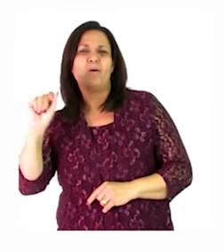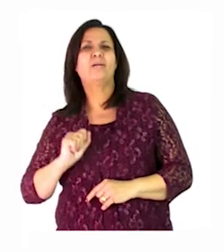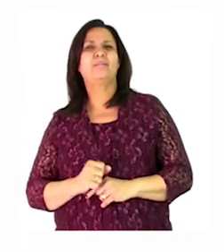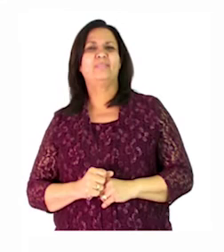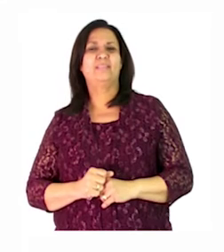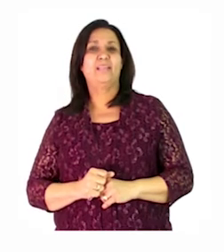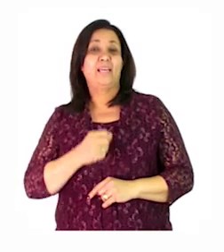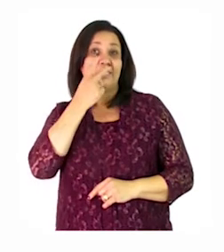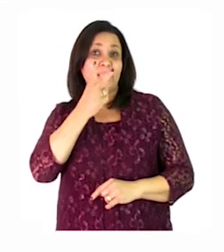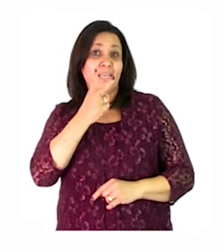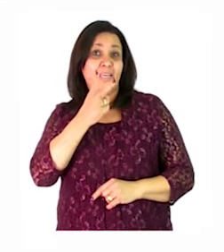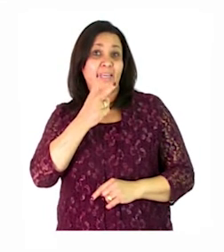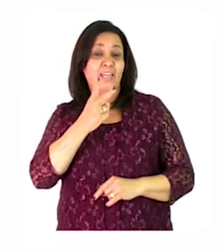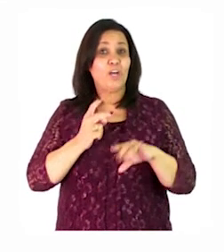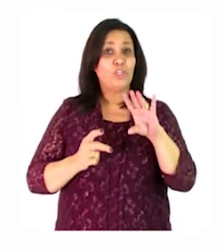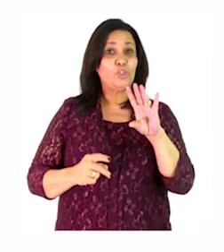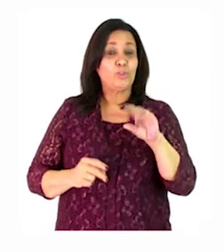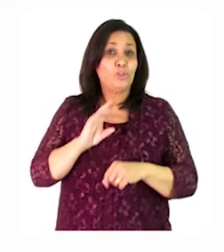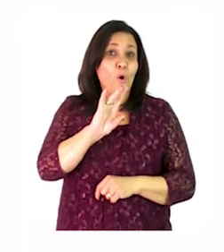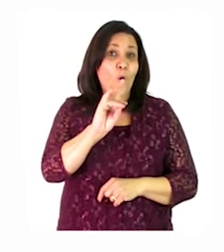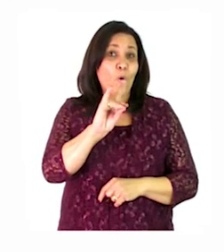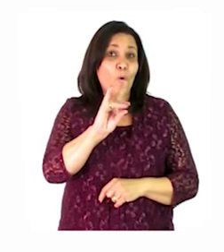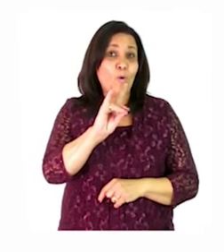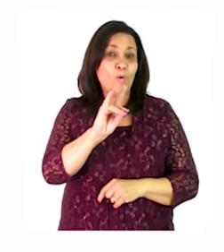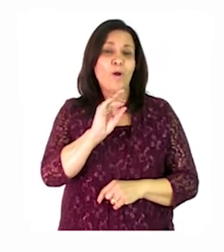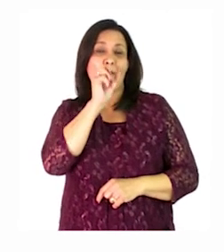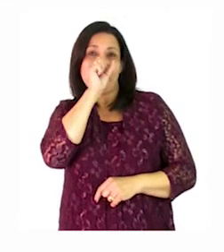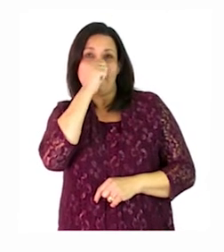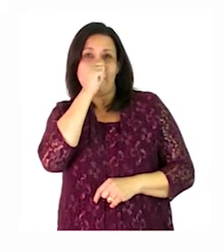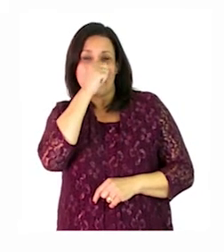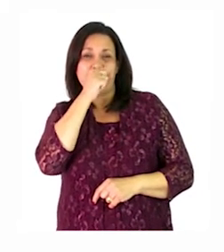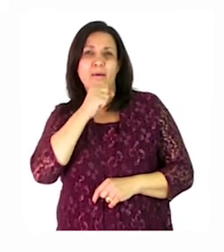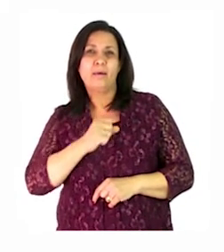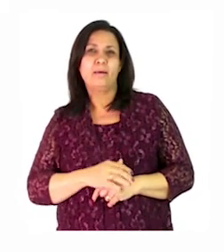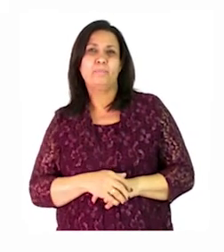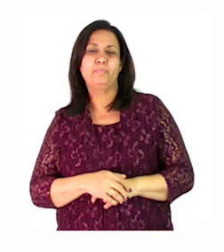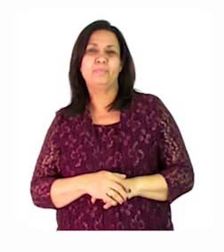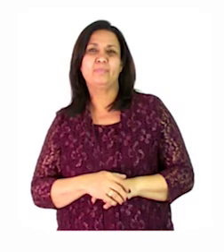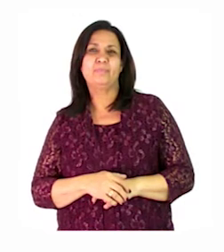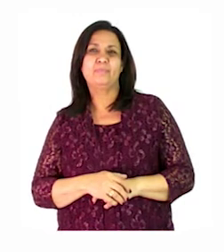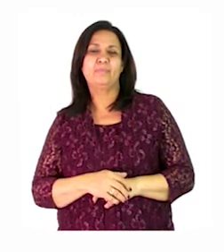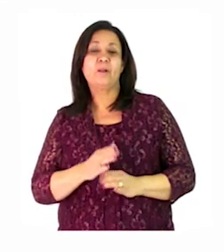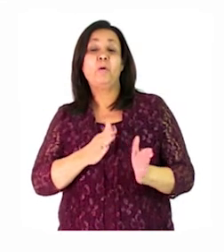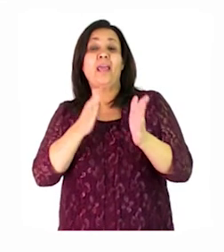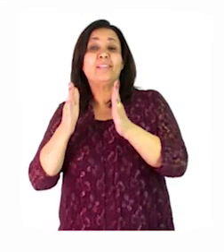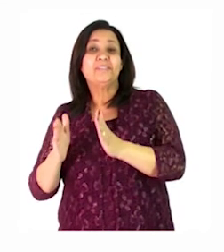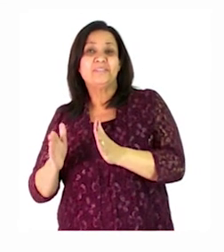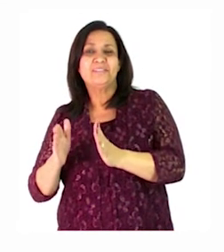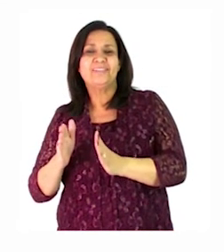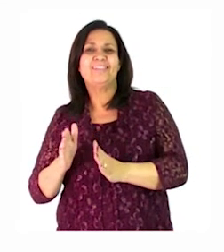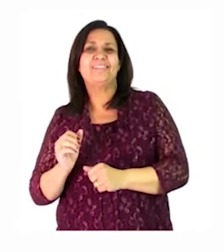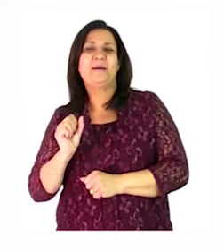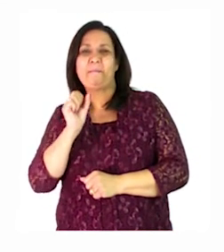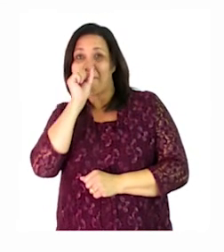I can see a dog or a puppy. And what is standing next to the